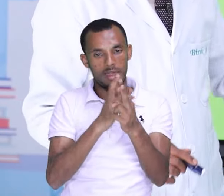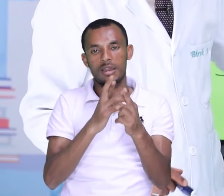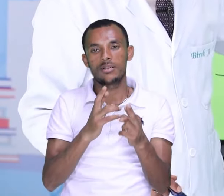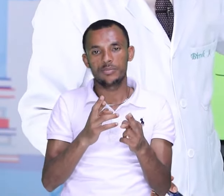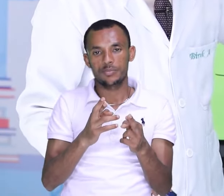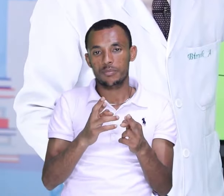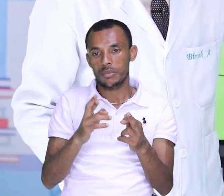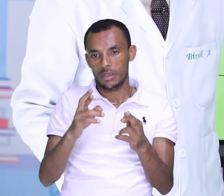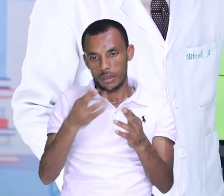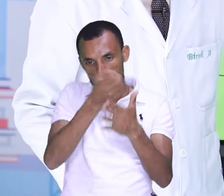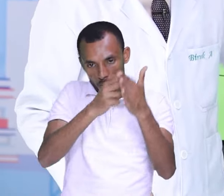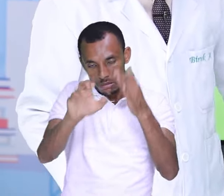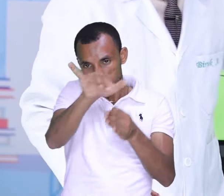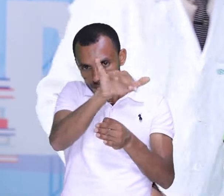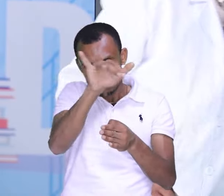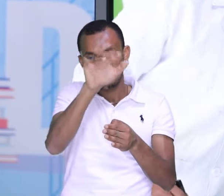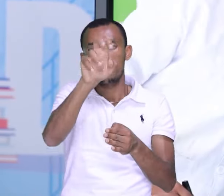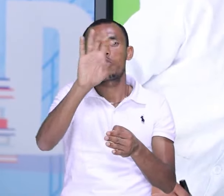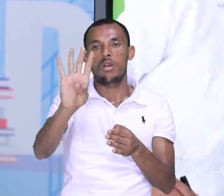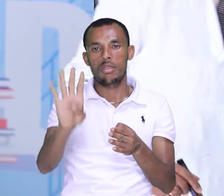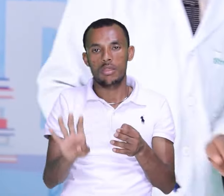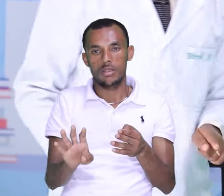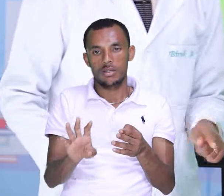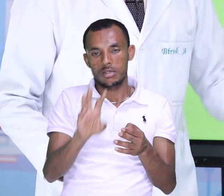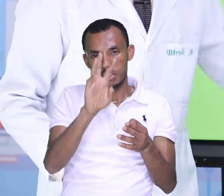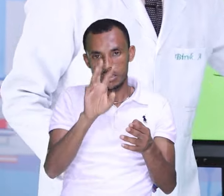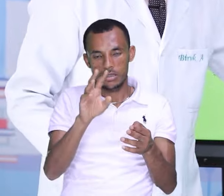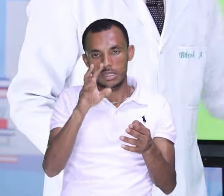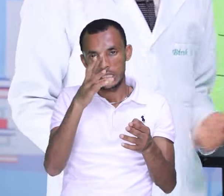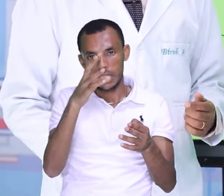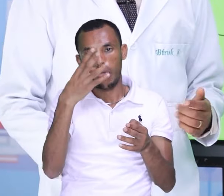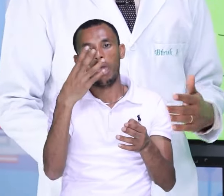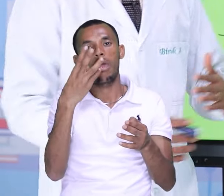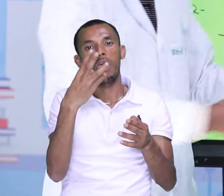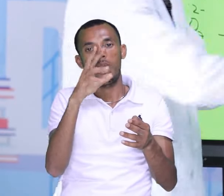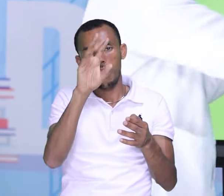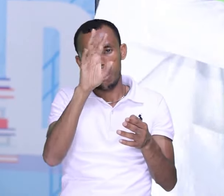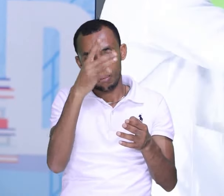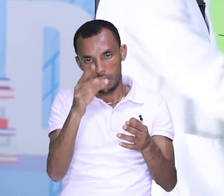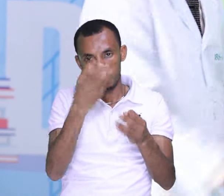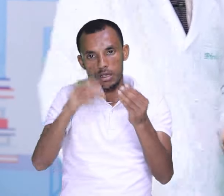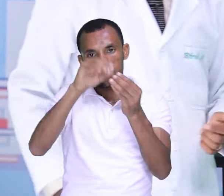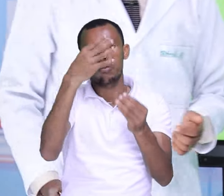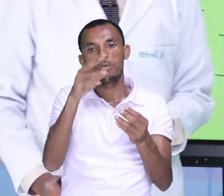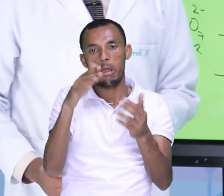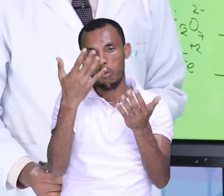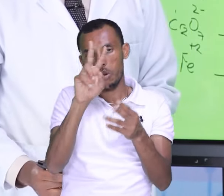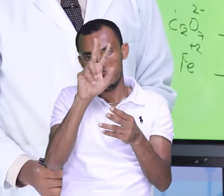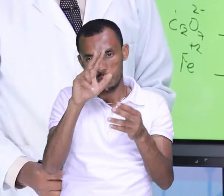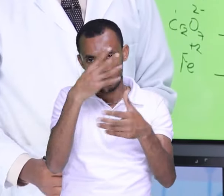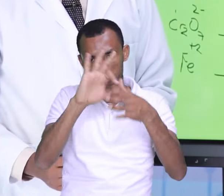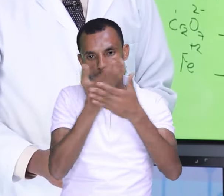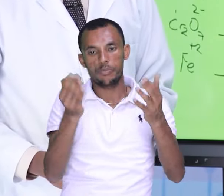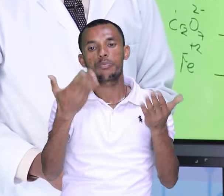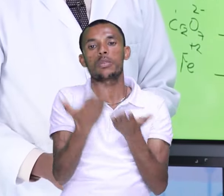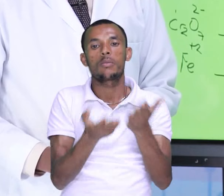plus 24. 2 times 3, 6. 6 times 3, 18, plus 6, 24. Therefore, this equation is balanced. In which